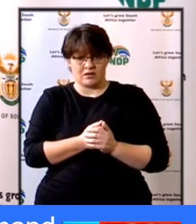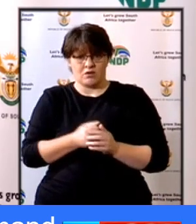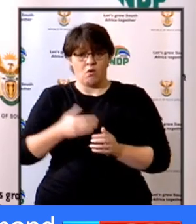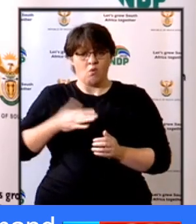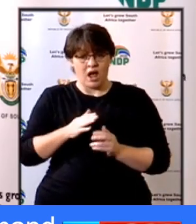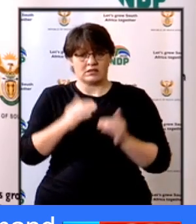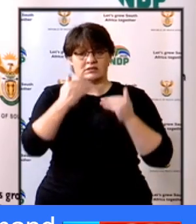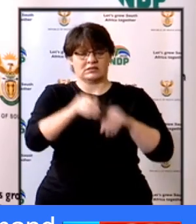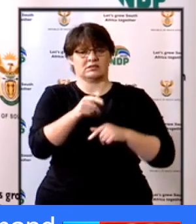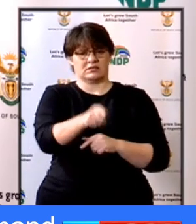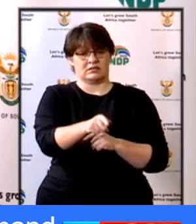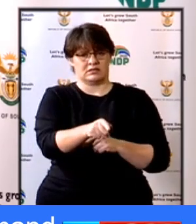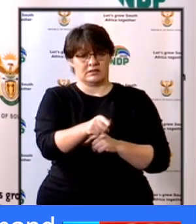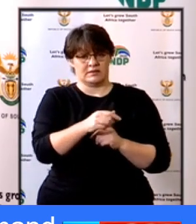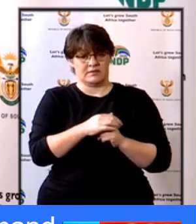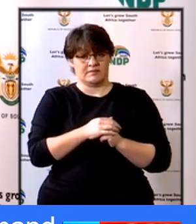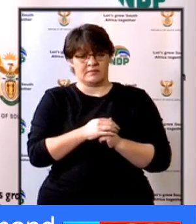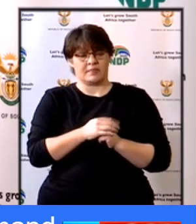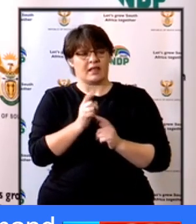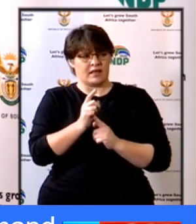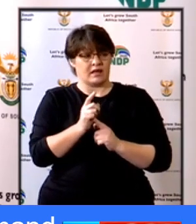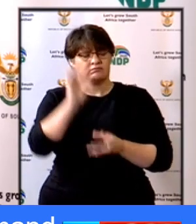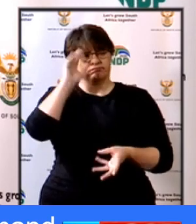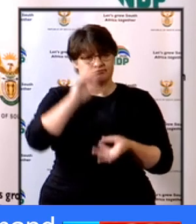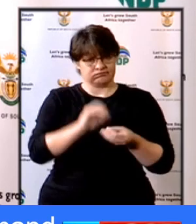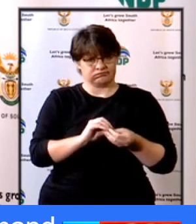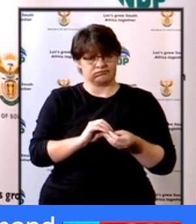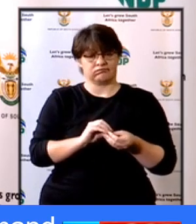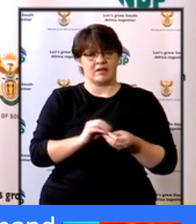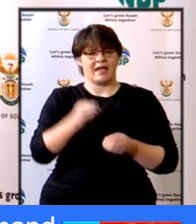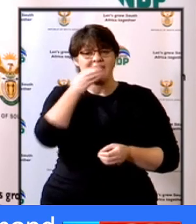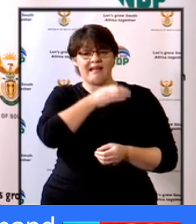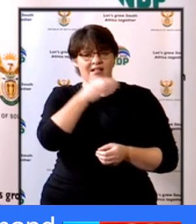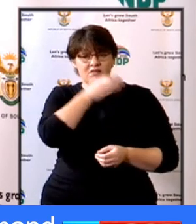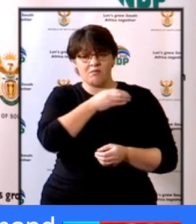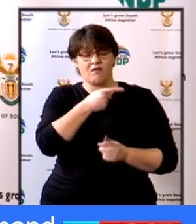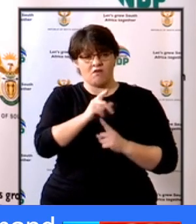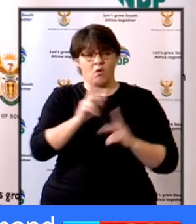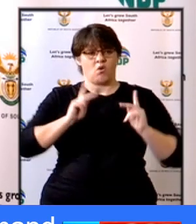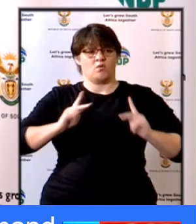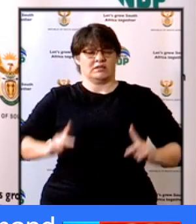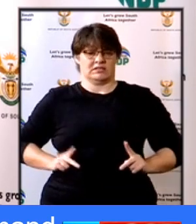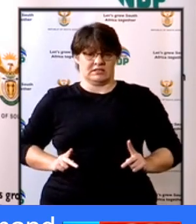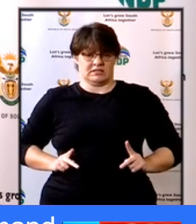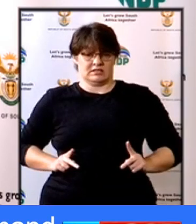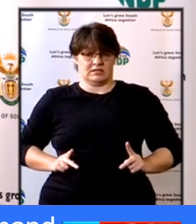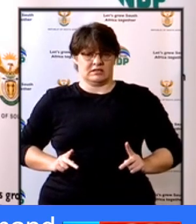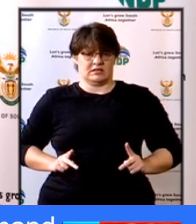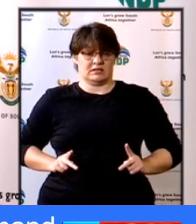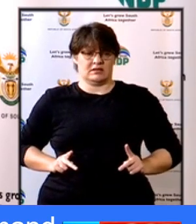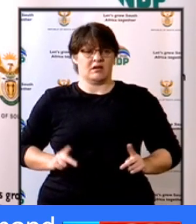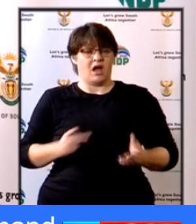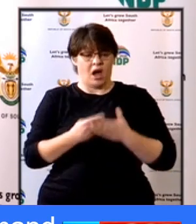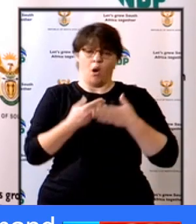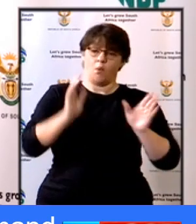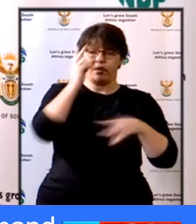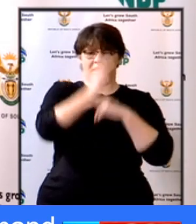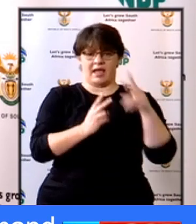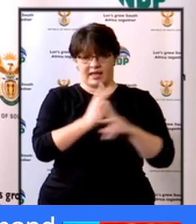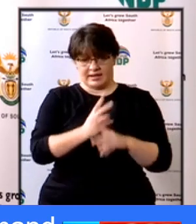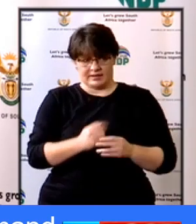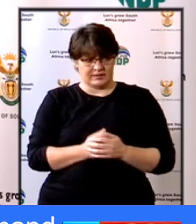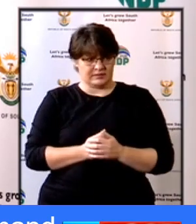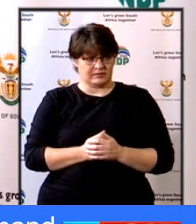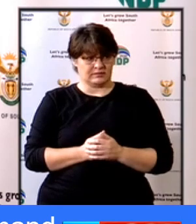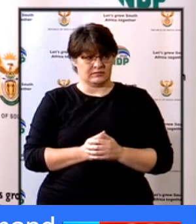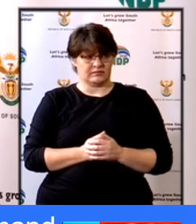those now that consumption or alcohol for human consumption has been reopened.